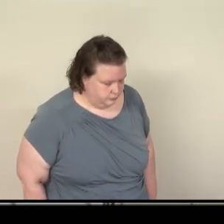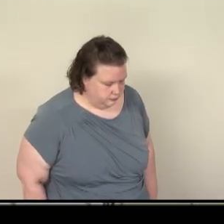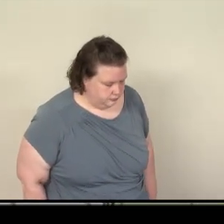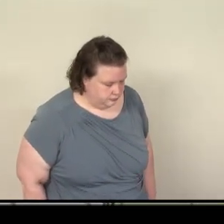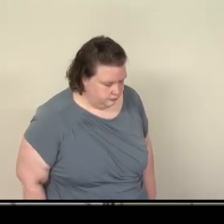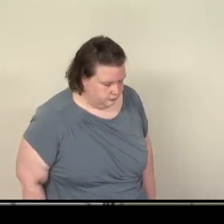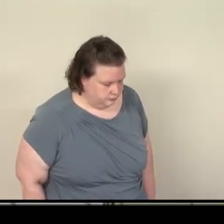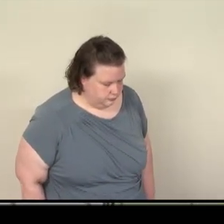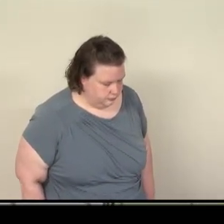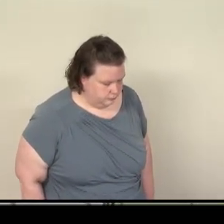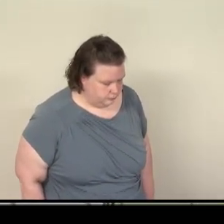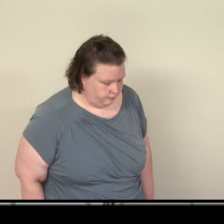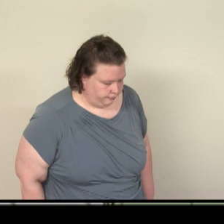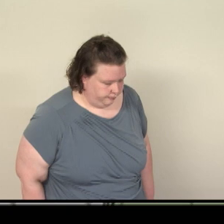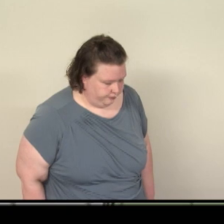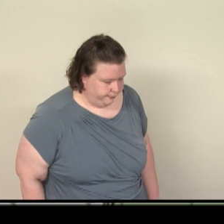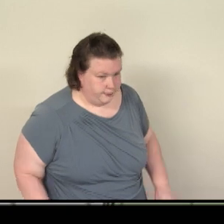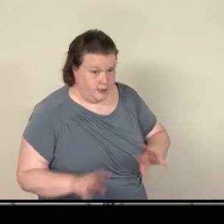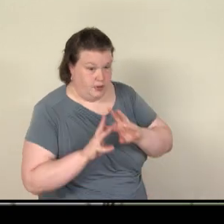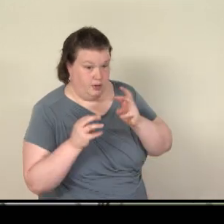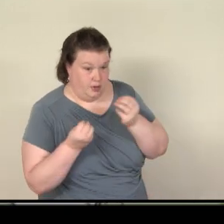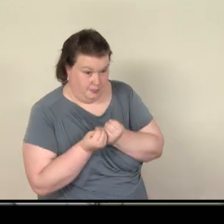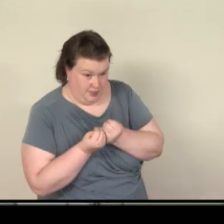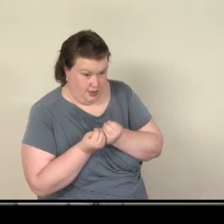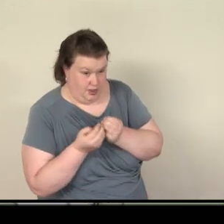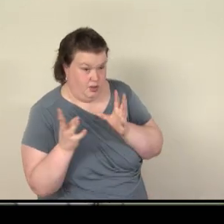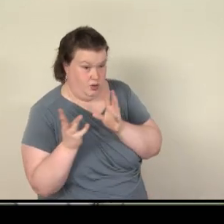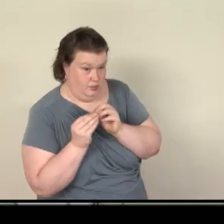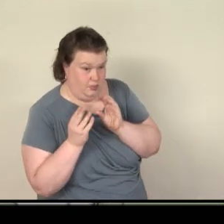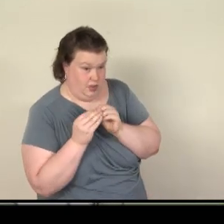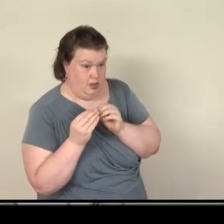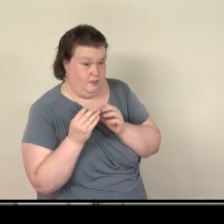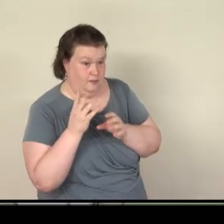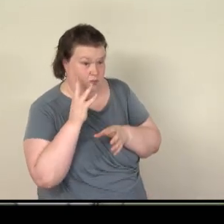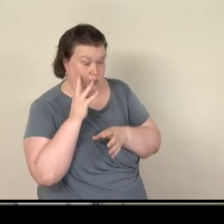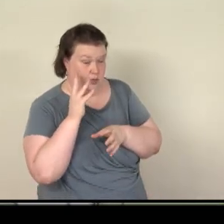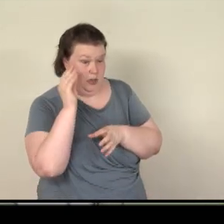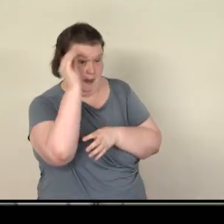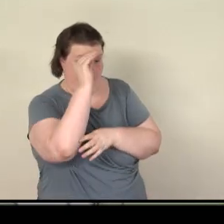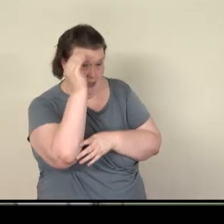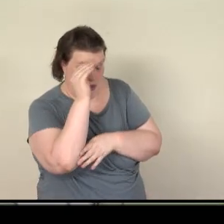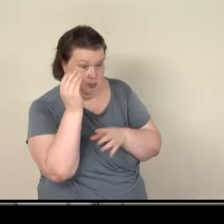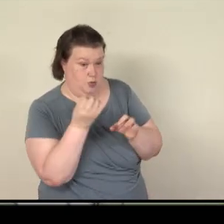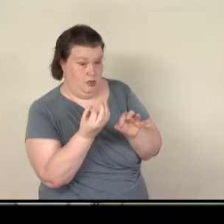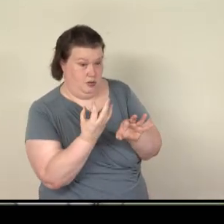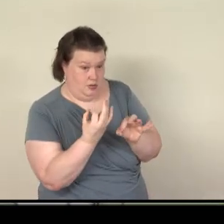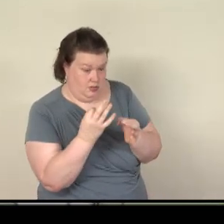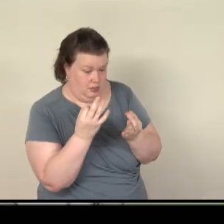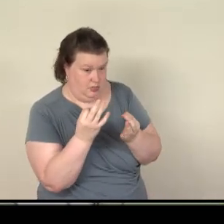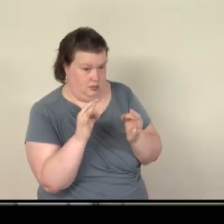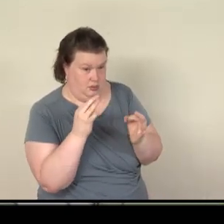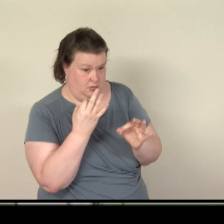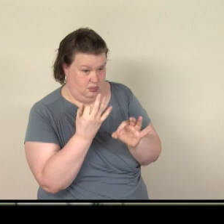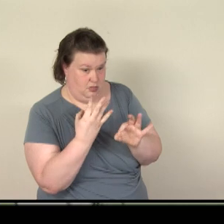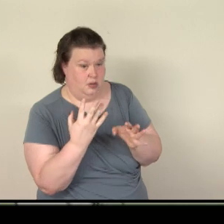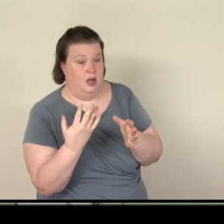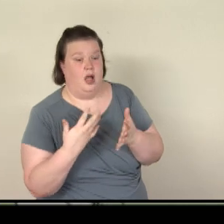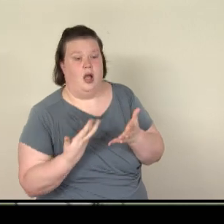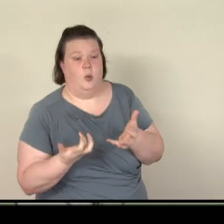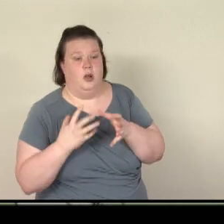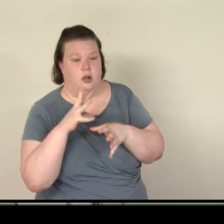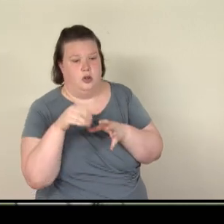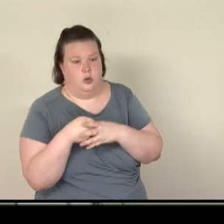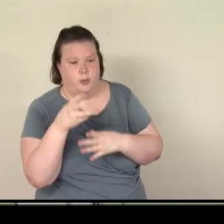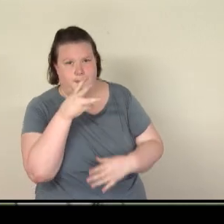You guys are meeting with for input. I would just ask that at some point we include parents and the community in that committee. I think that would